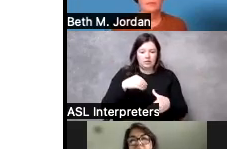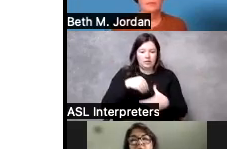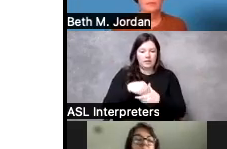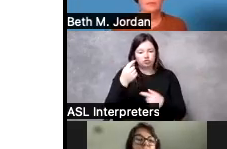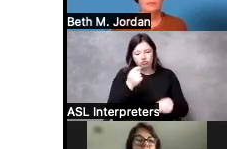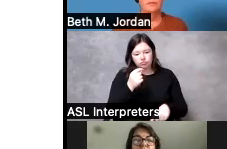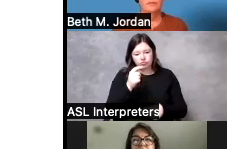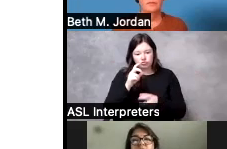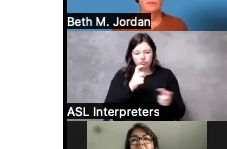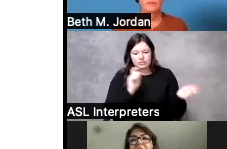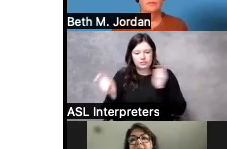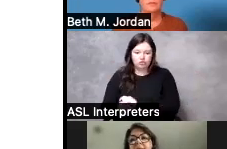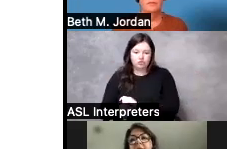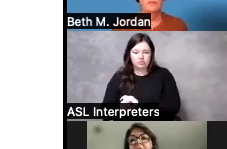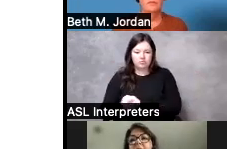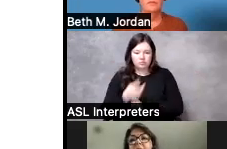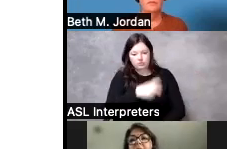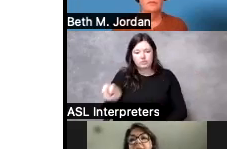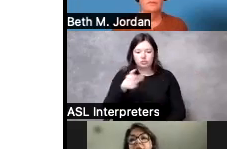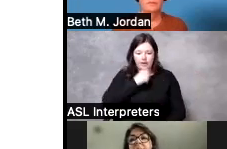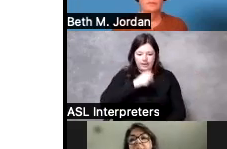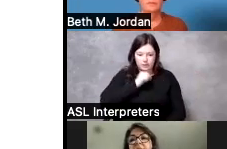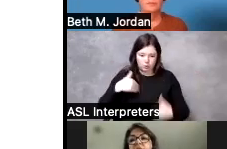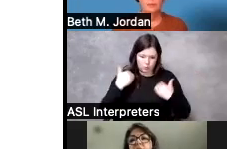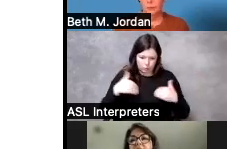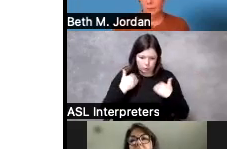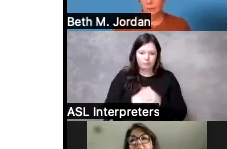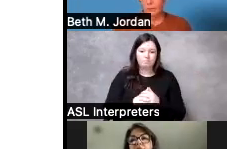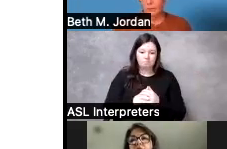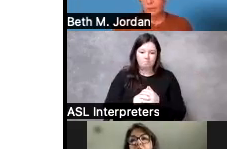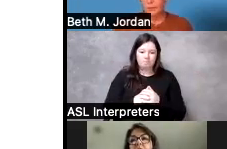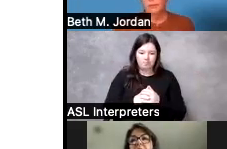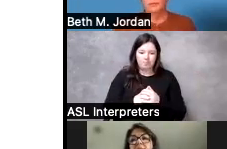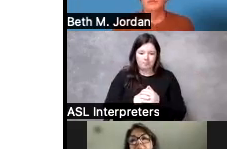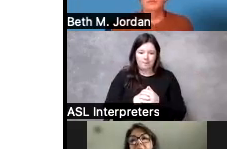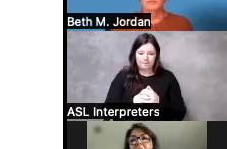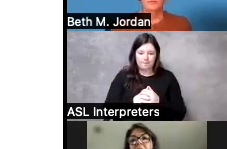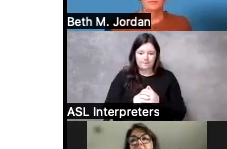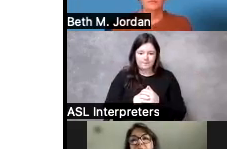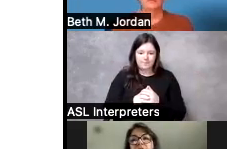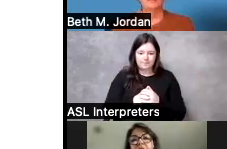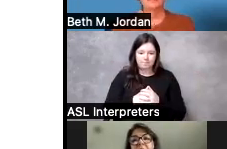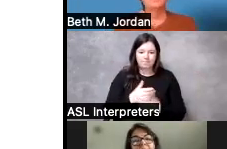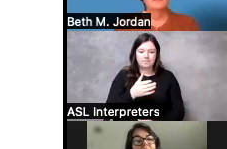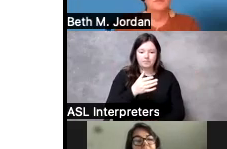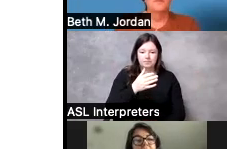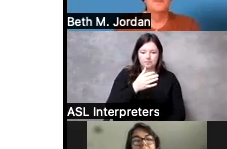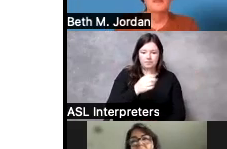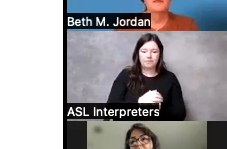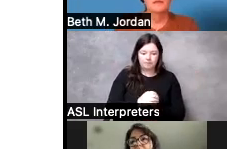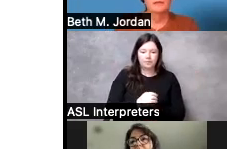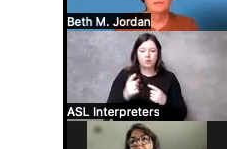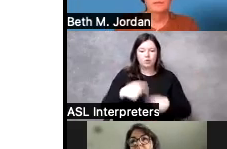councils, which we refer to as REACs. These governing bodies are responsible for expanding, improving, and